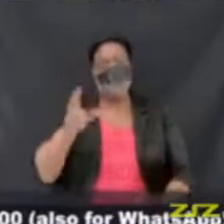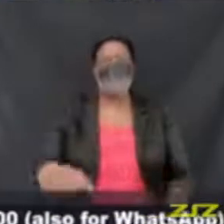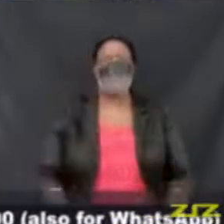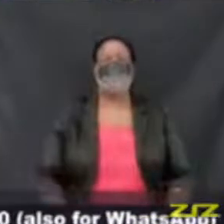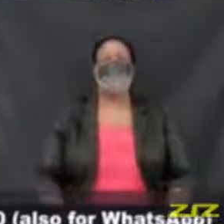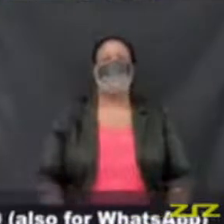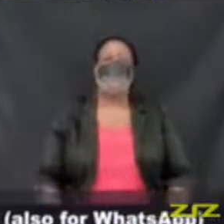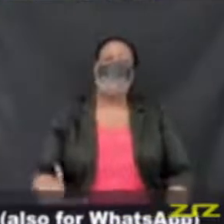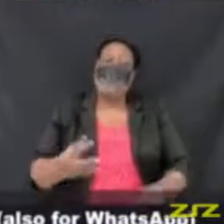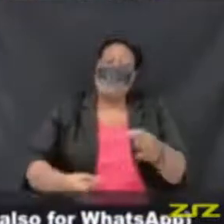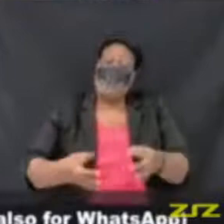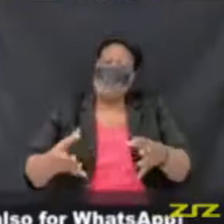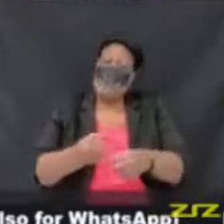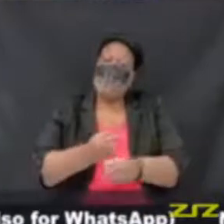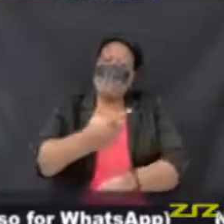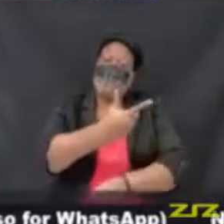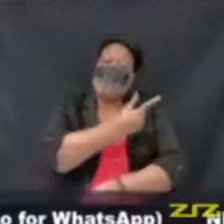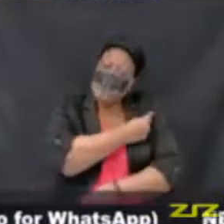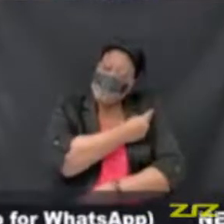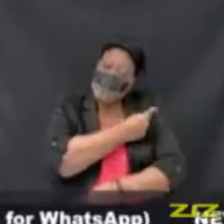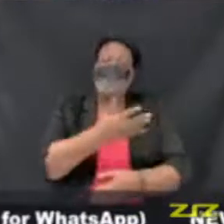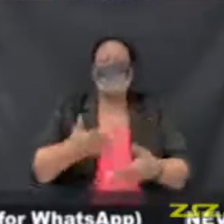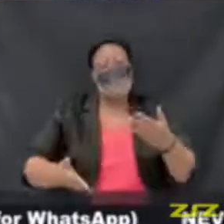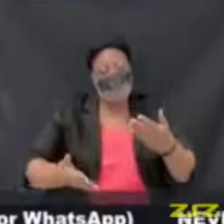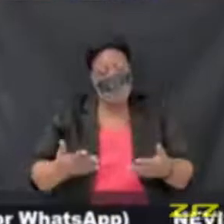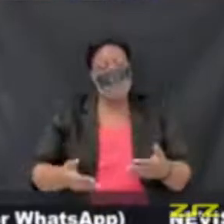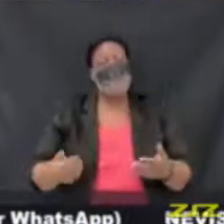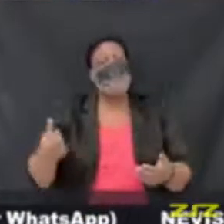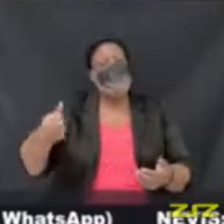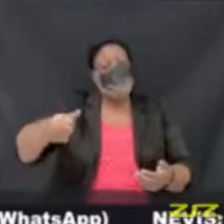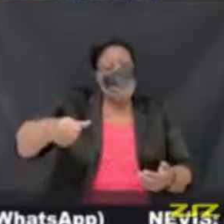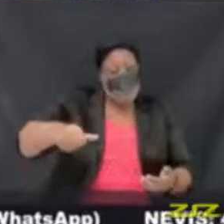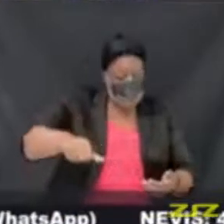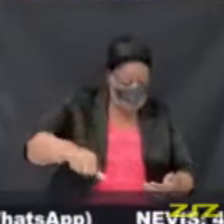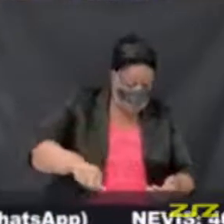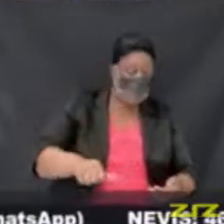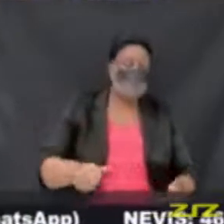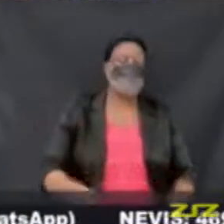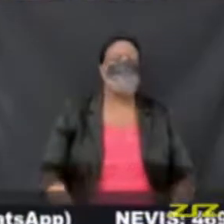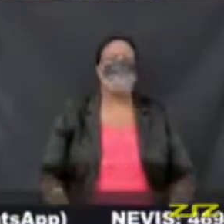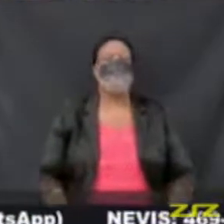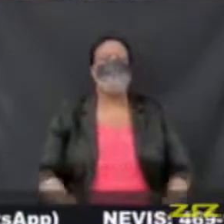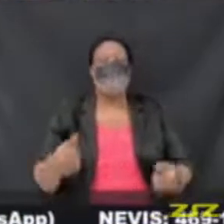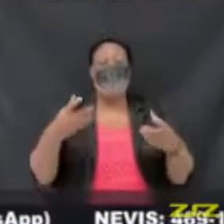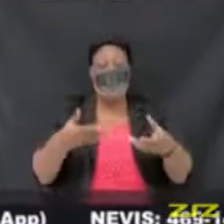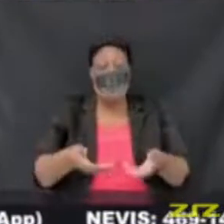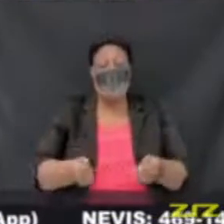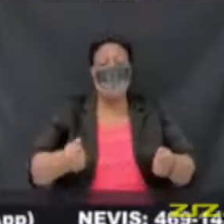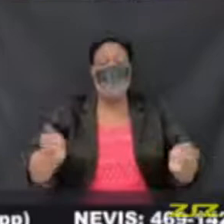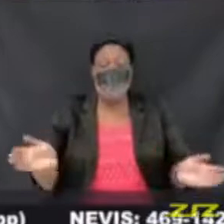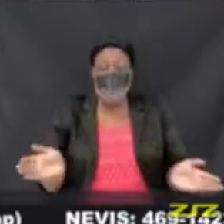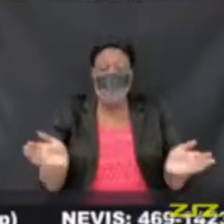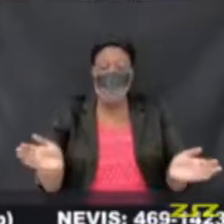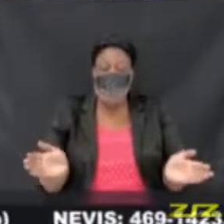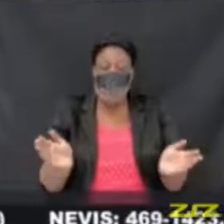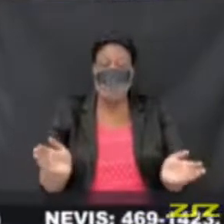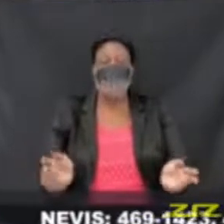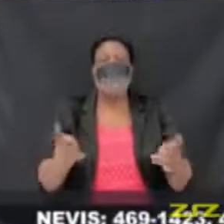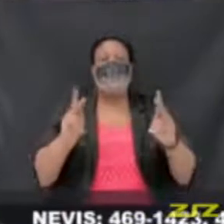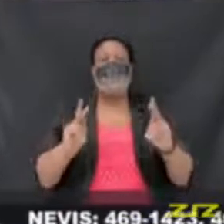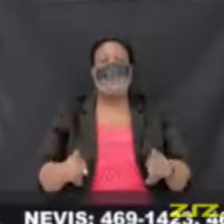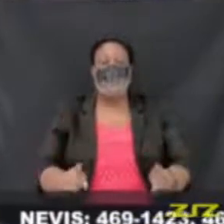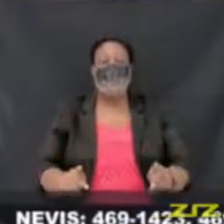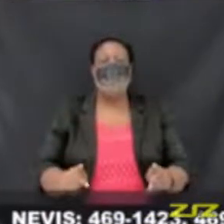Vaccination reduces your risk of becoming infected and is strongly advised. However, the non-pharmaceutical